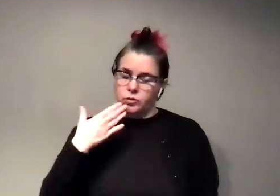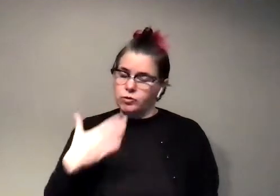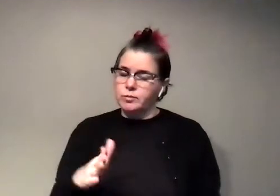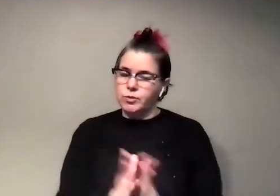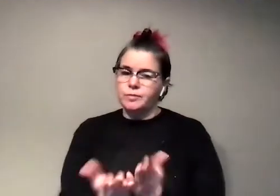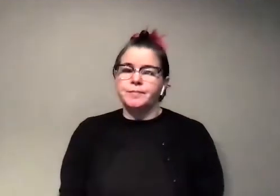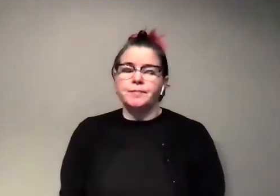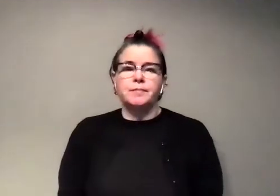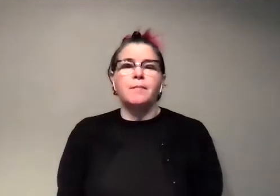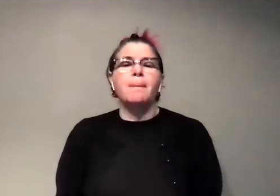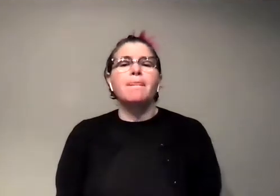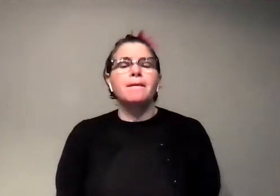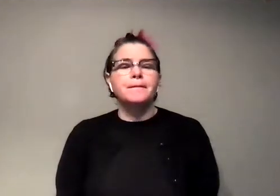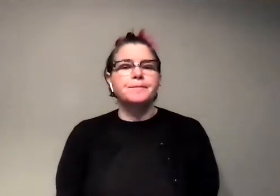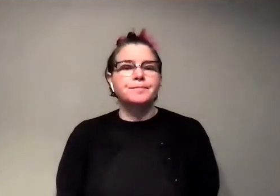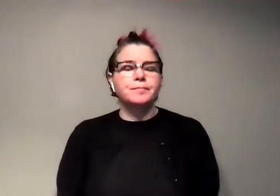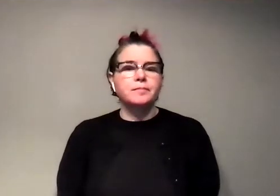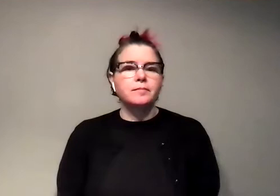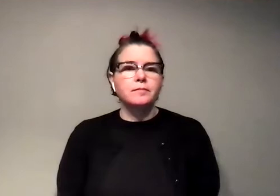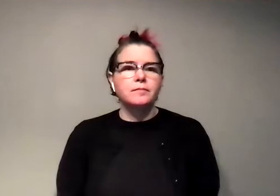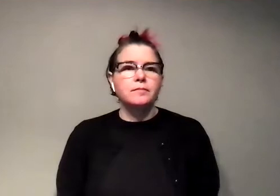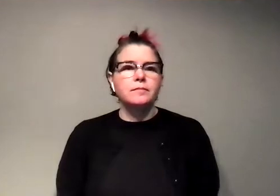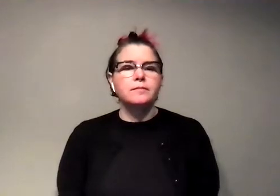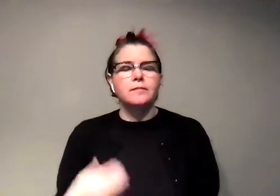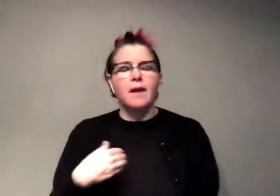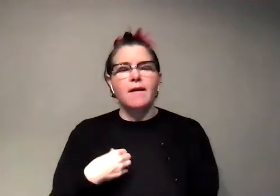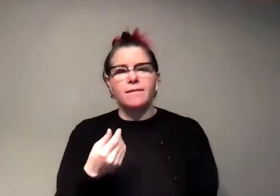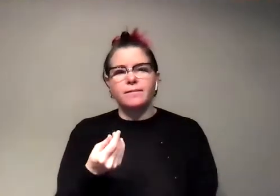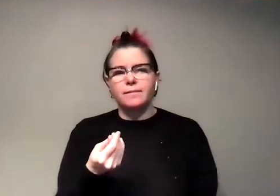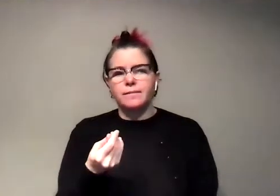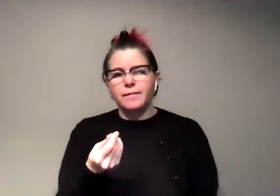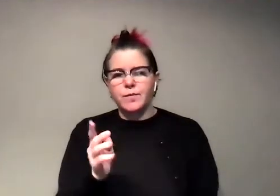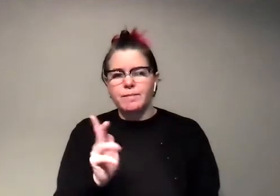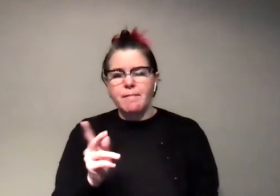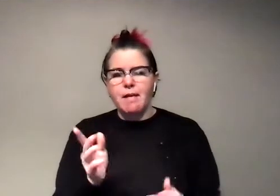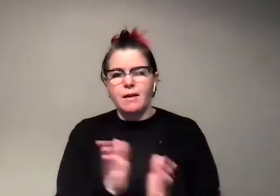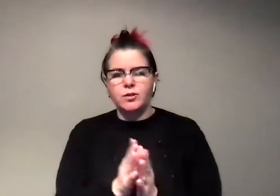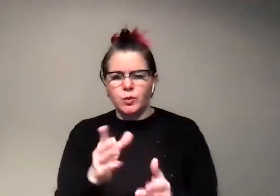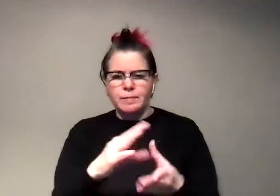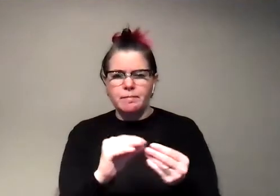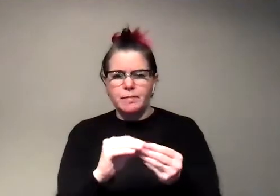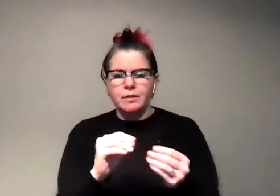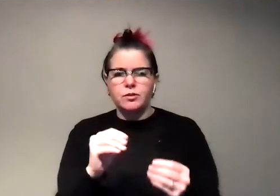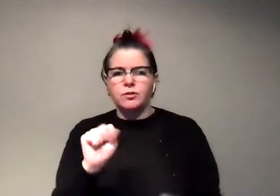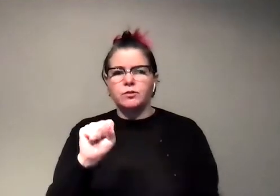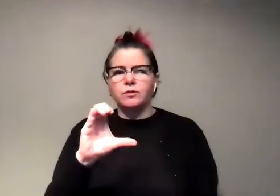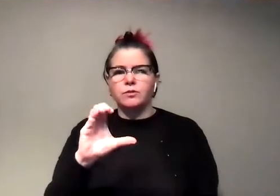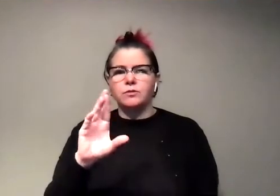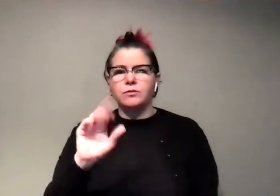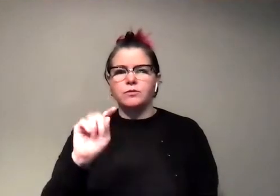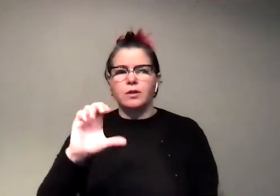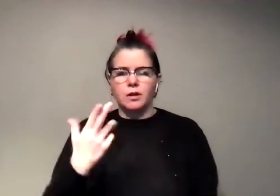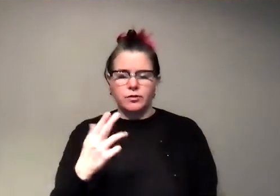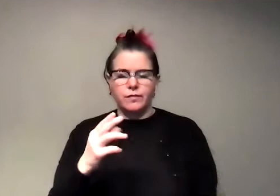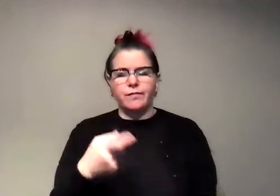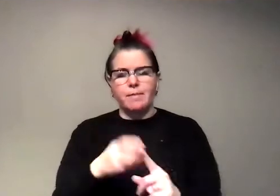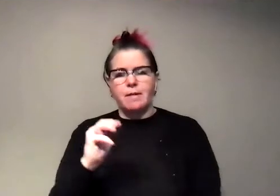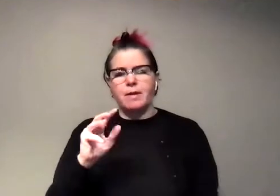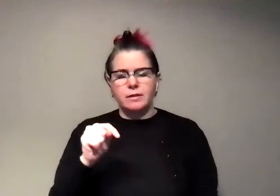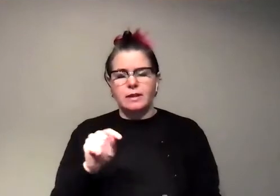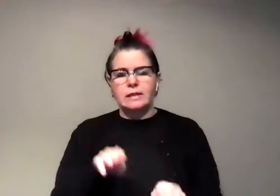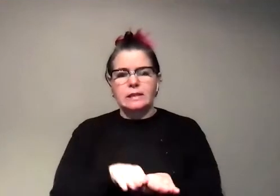next question. Okay, I've had a couple people ask this question. So you mentioned that Scratch from MIT is great for like step